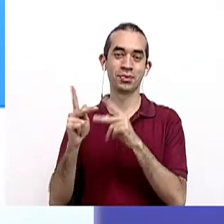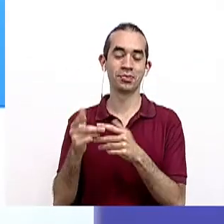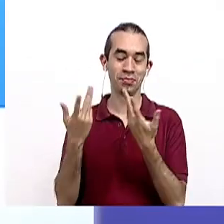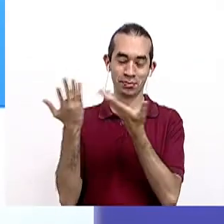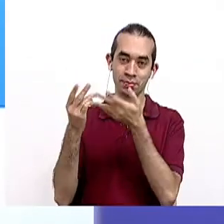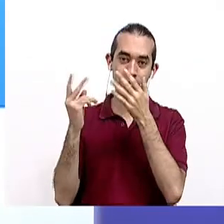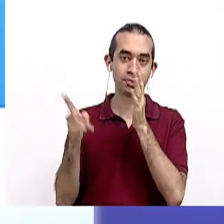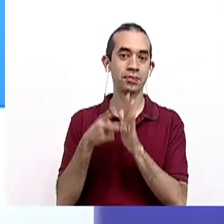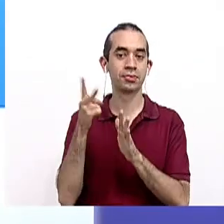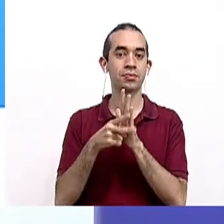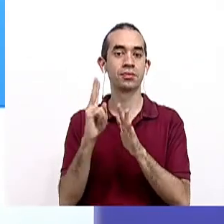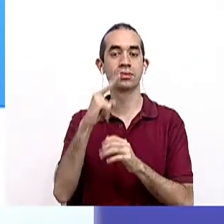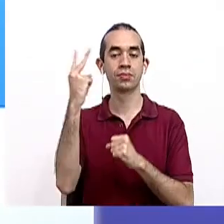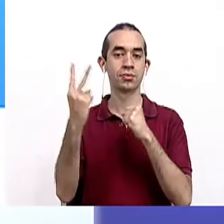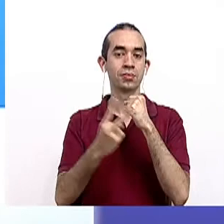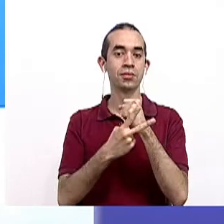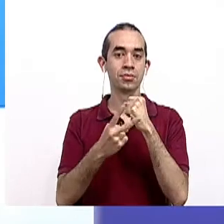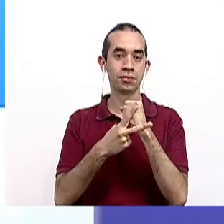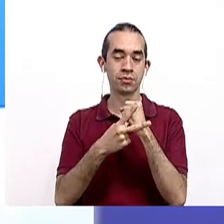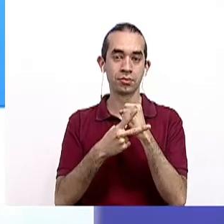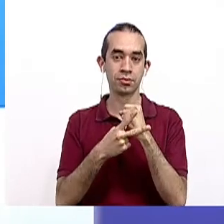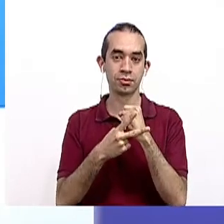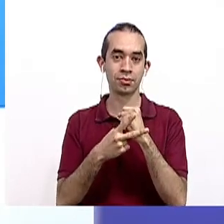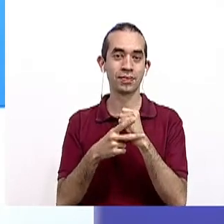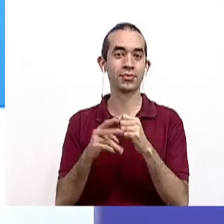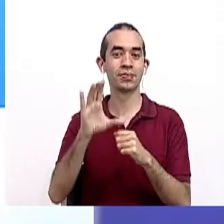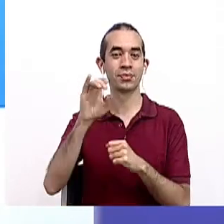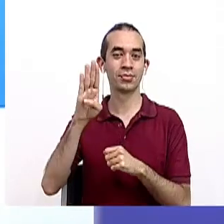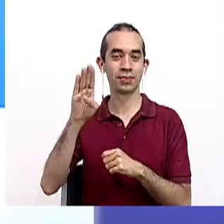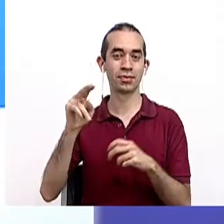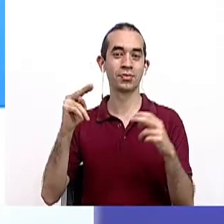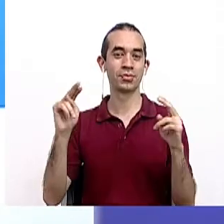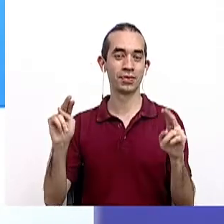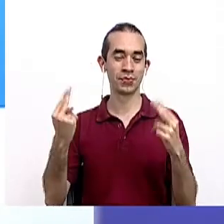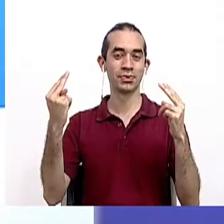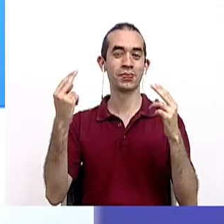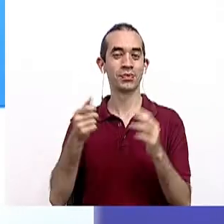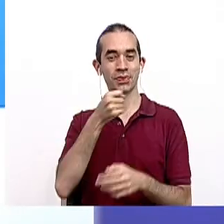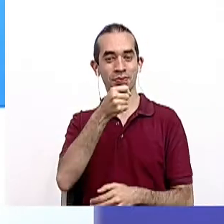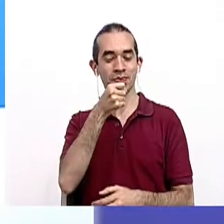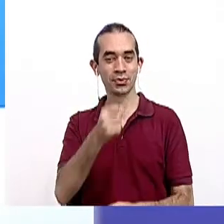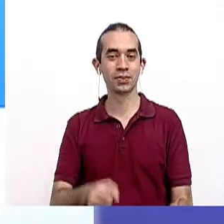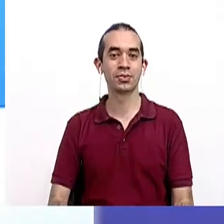let's watch the second time of the CBC news report.